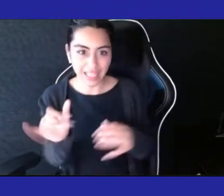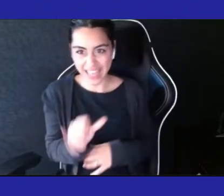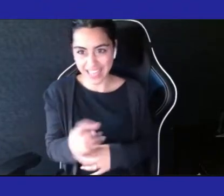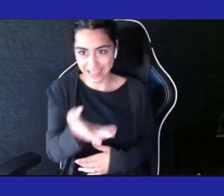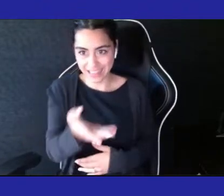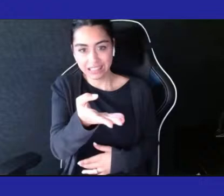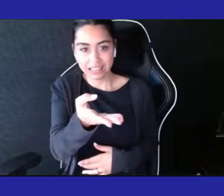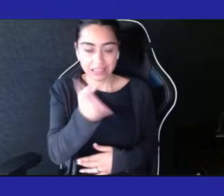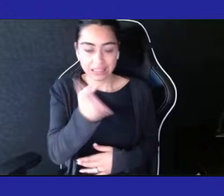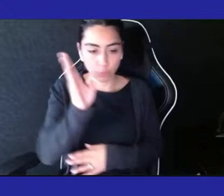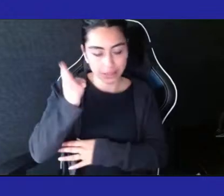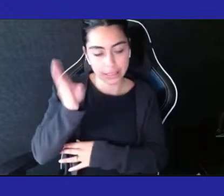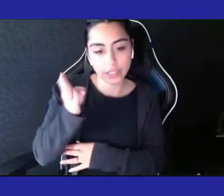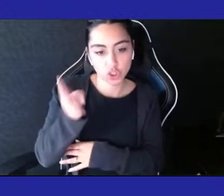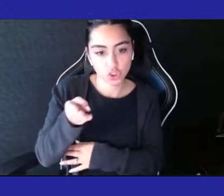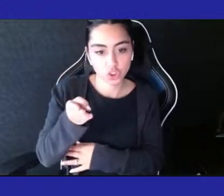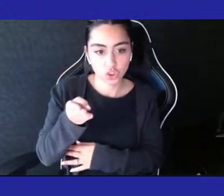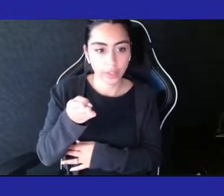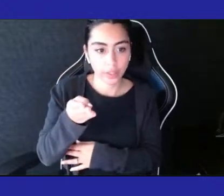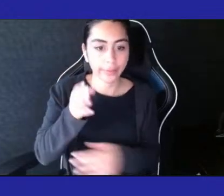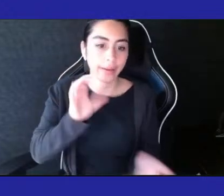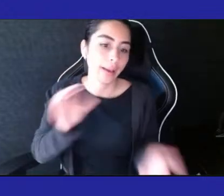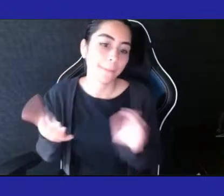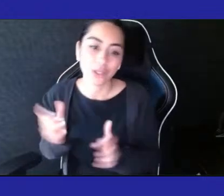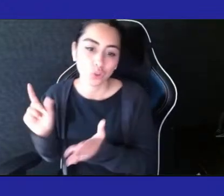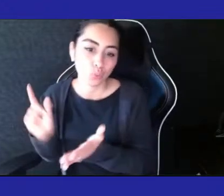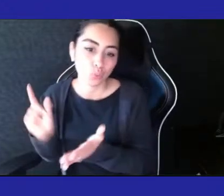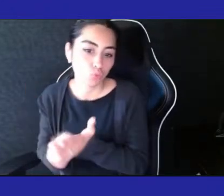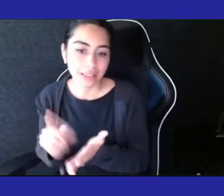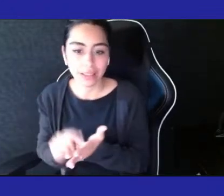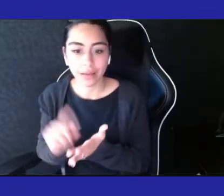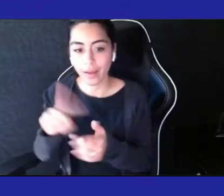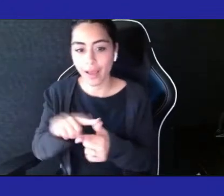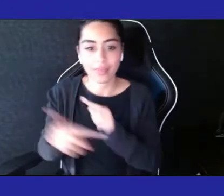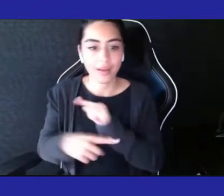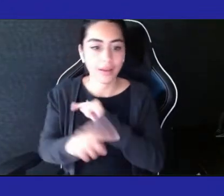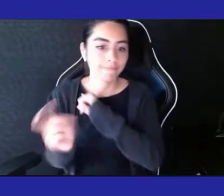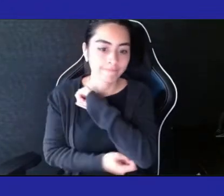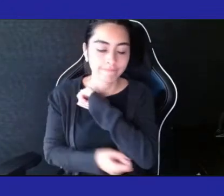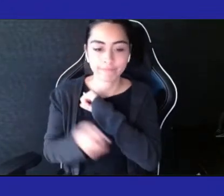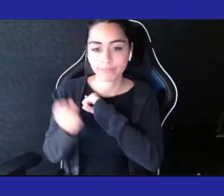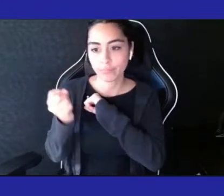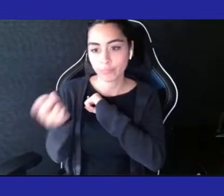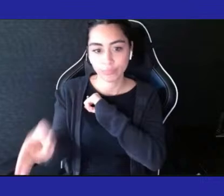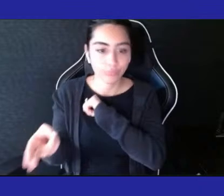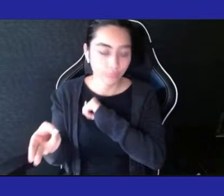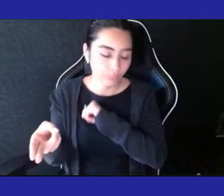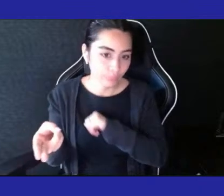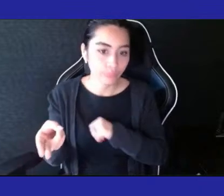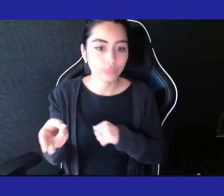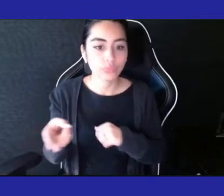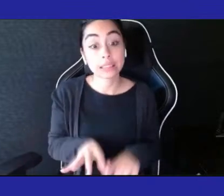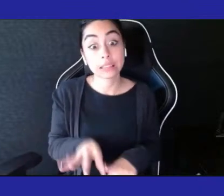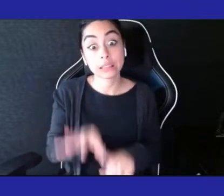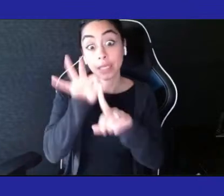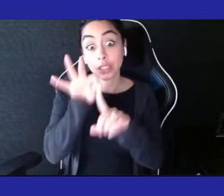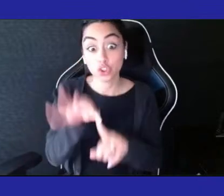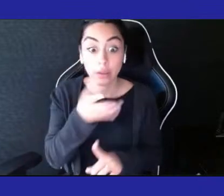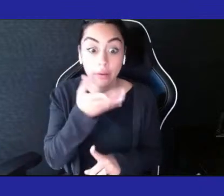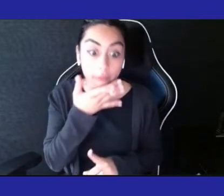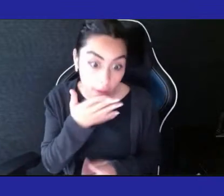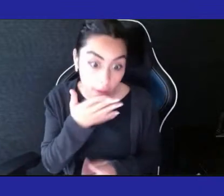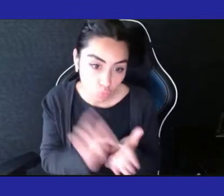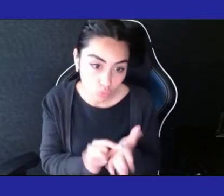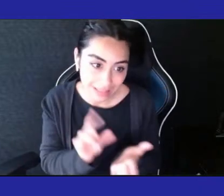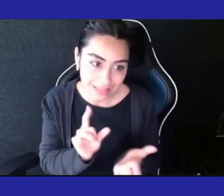than printing them out and throwing them out after each meeting, and especially color. Right? It's really bad